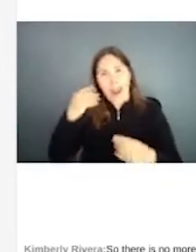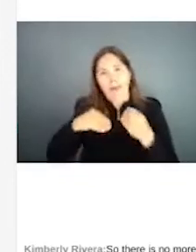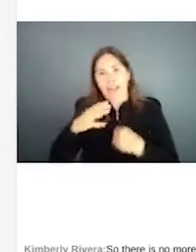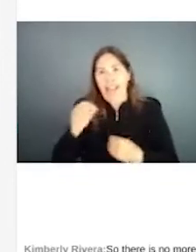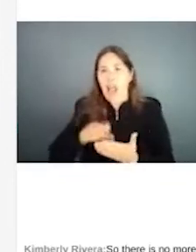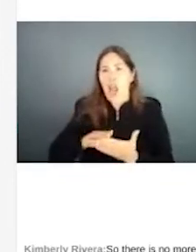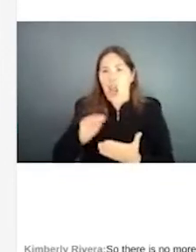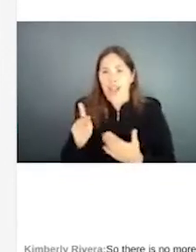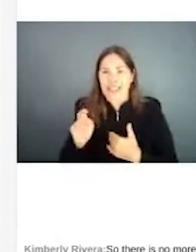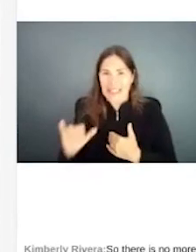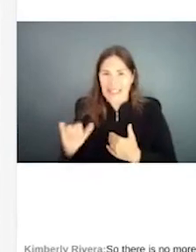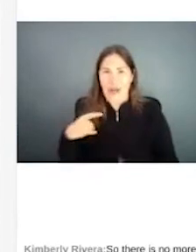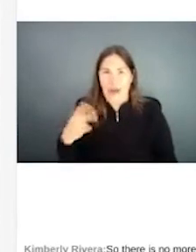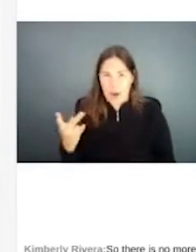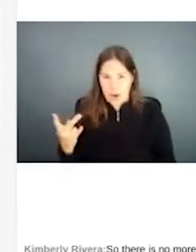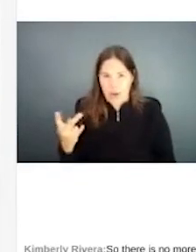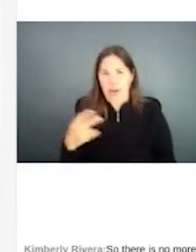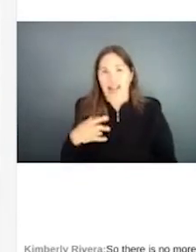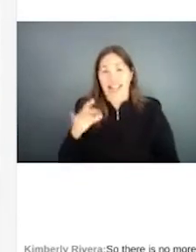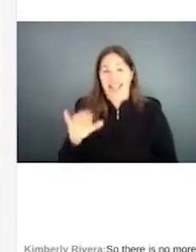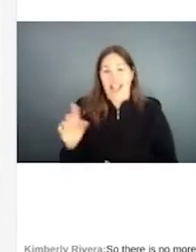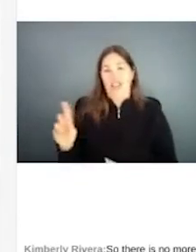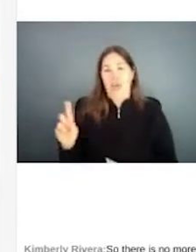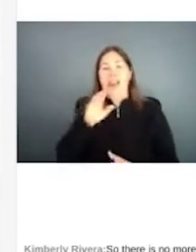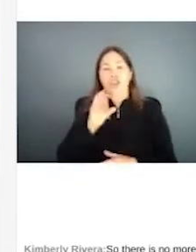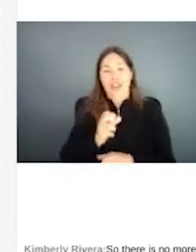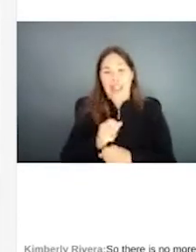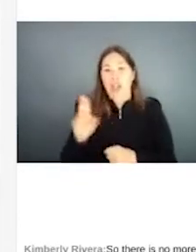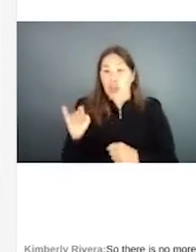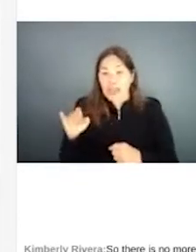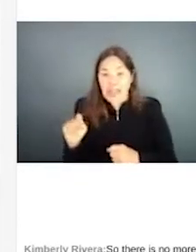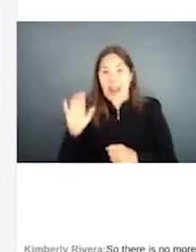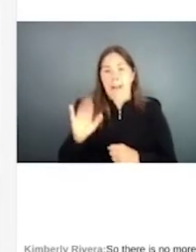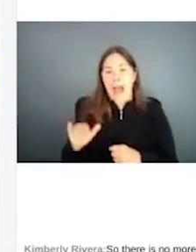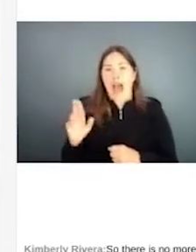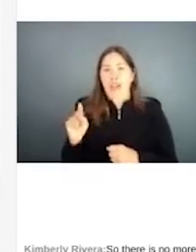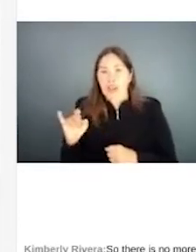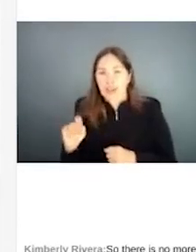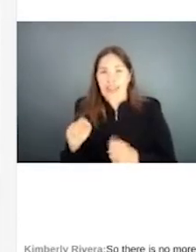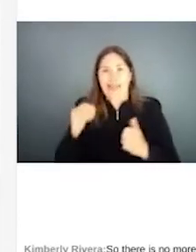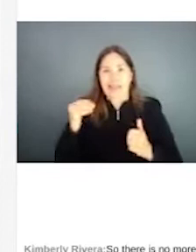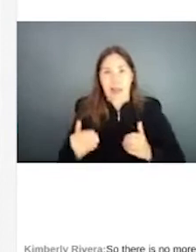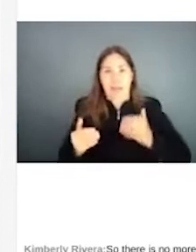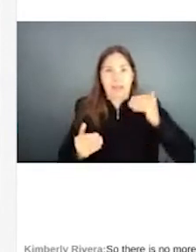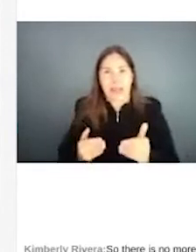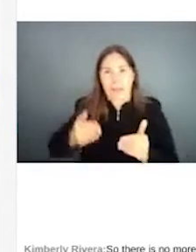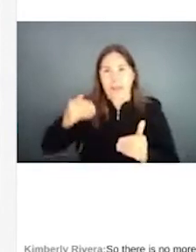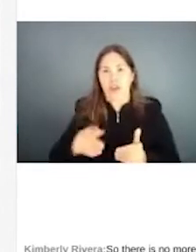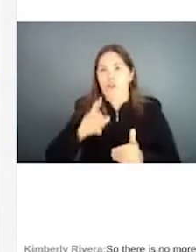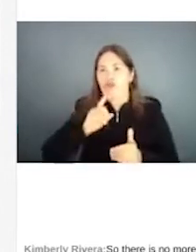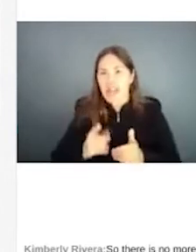2. And this is where you're getting unit by unit, step by step, really